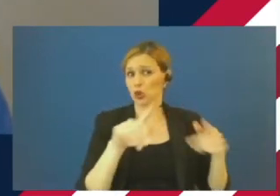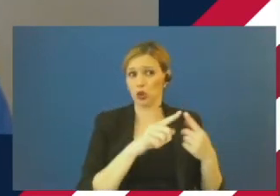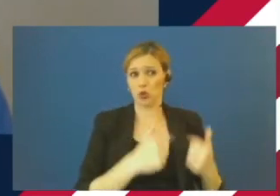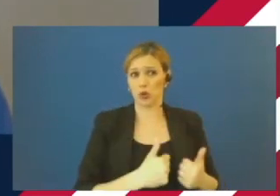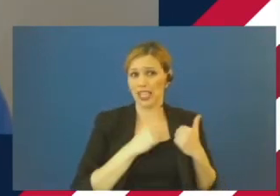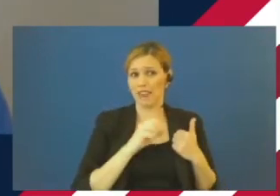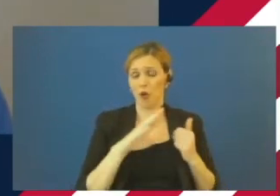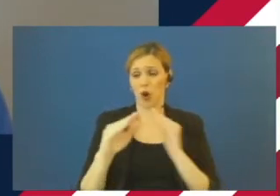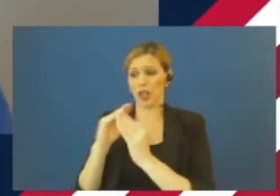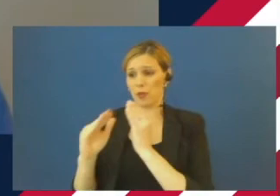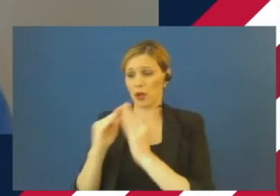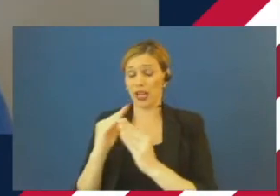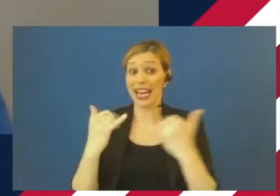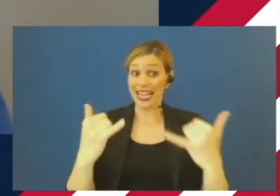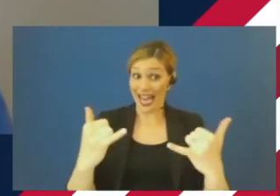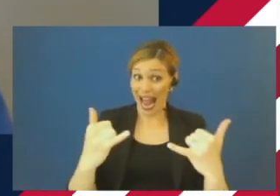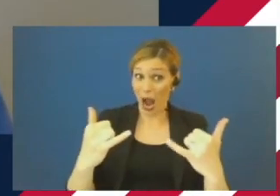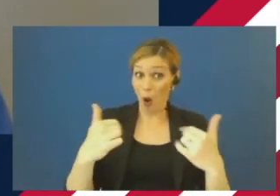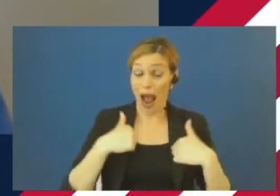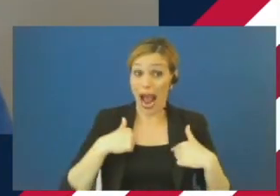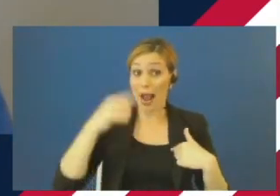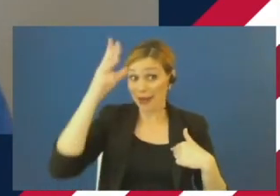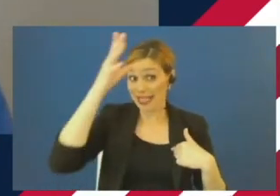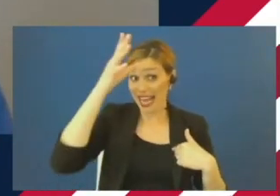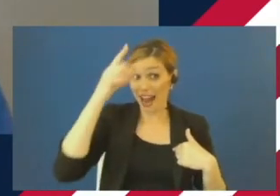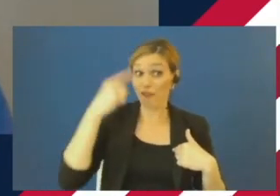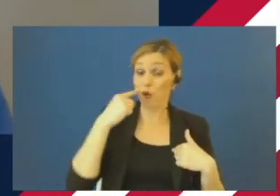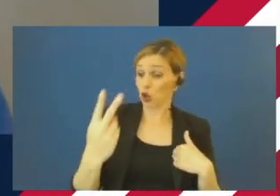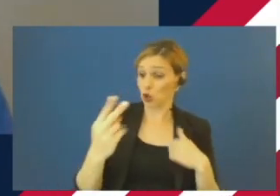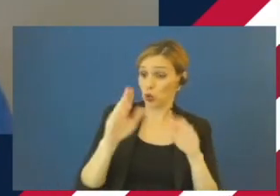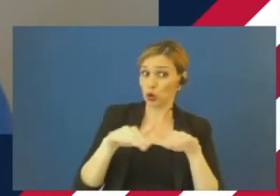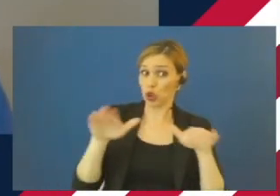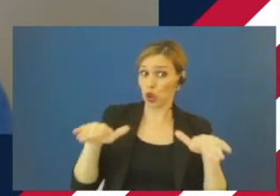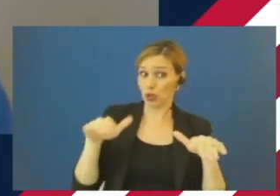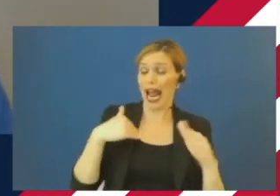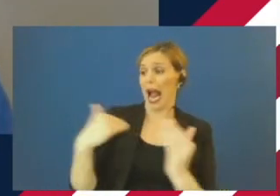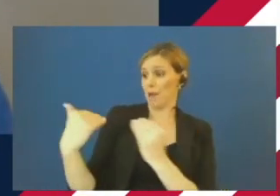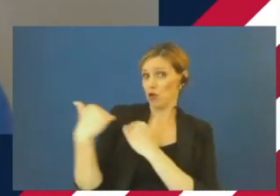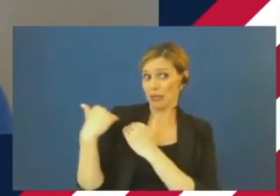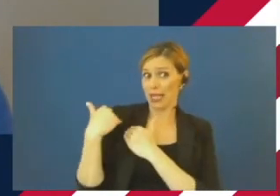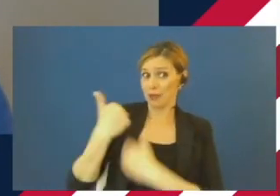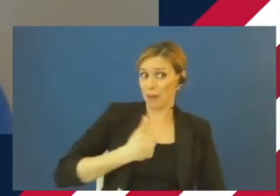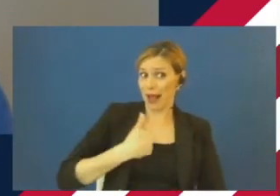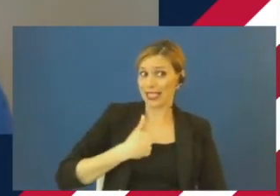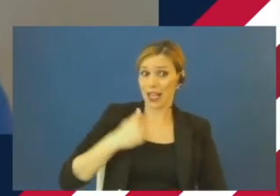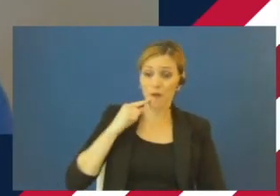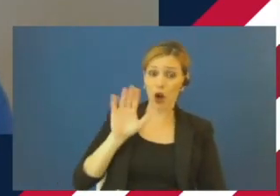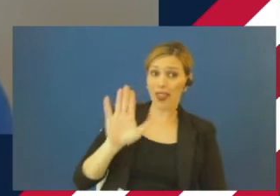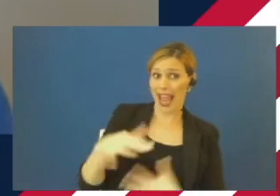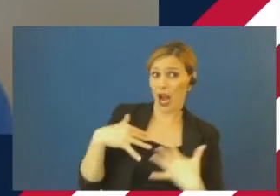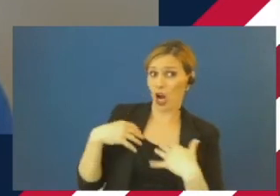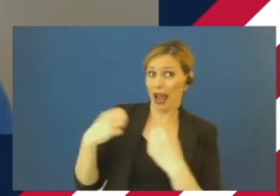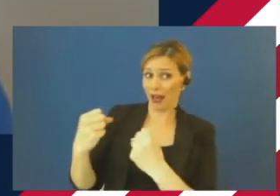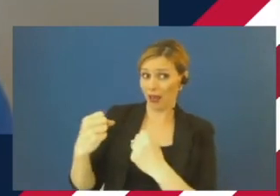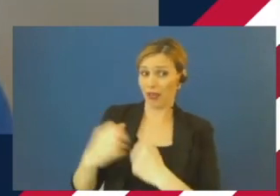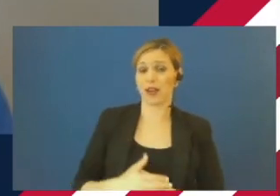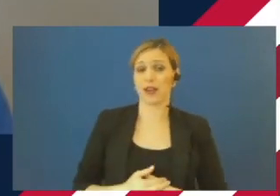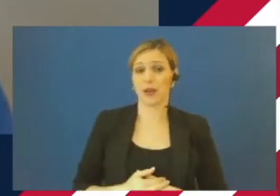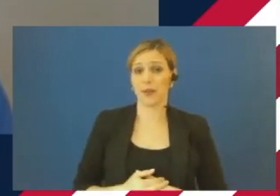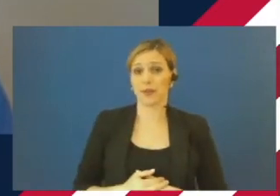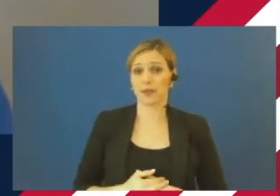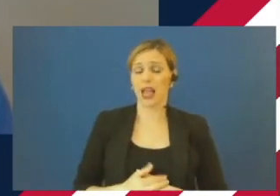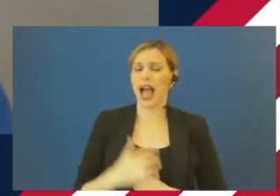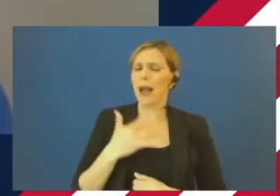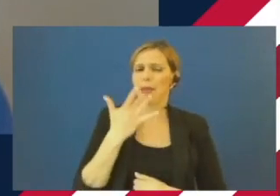children of my own, and I'm responsible for their health and their uptake. And I am fortunate to be able to get them clean